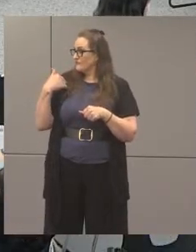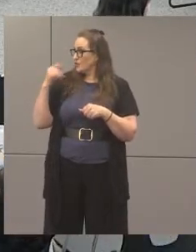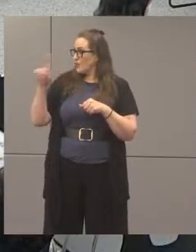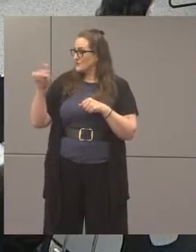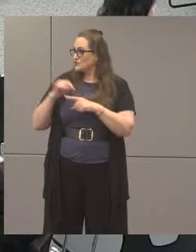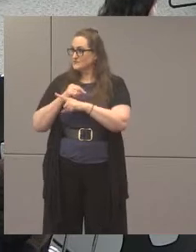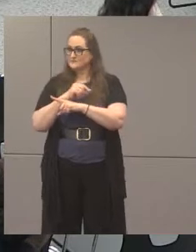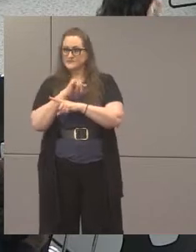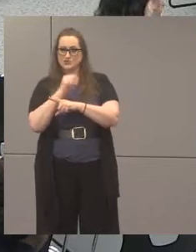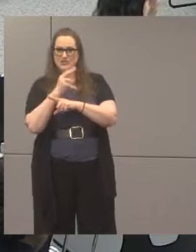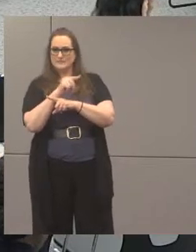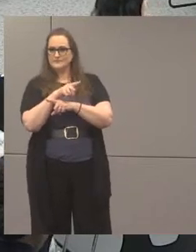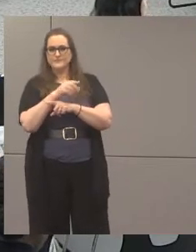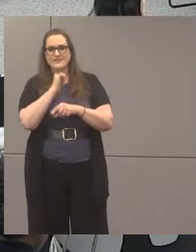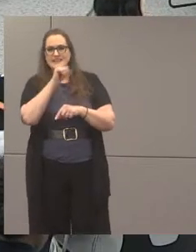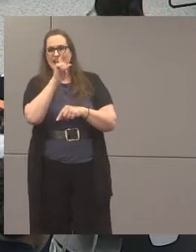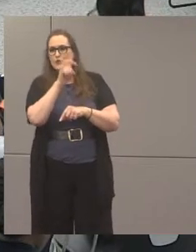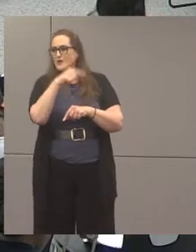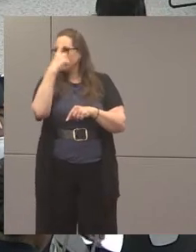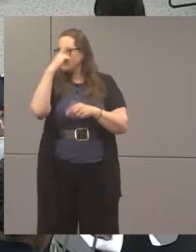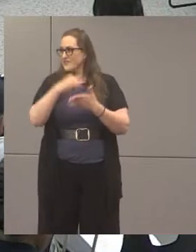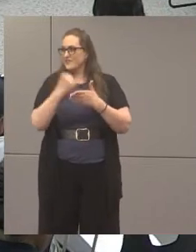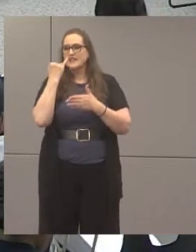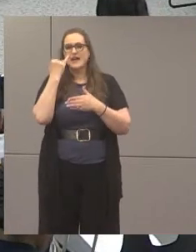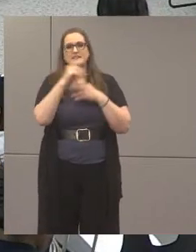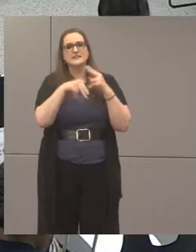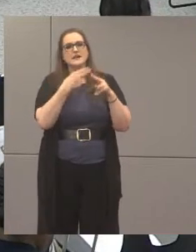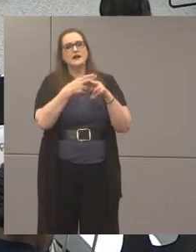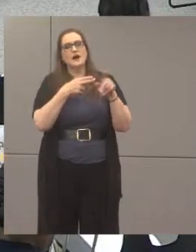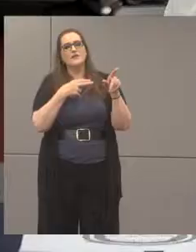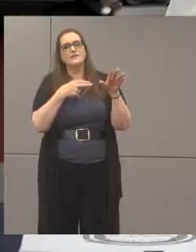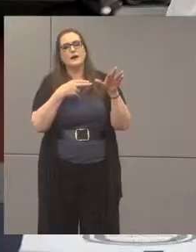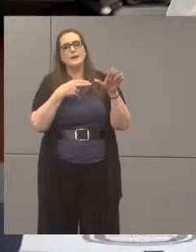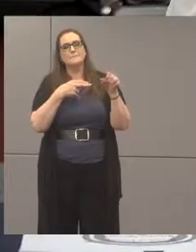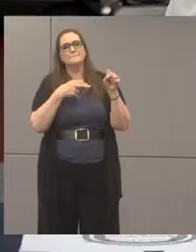question? Not a question. Can I I think jump the in? idea of